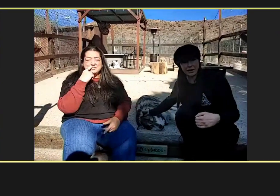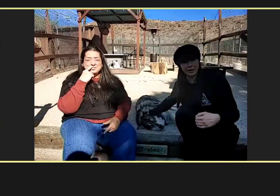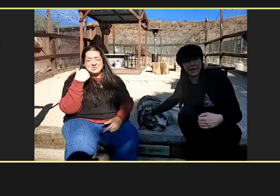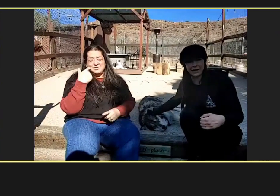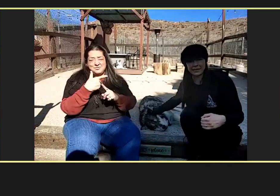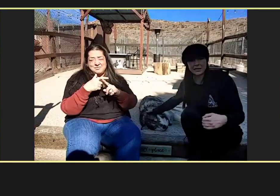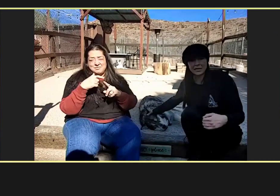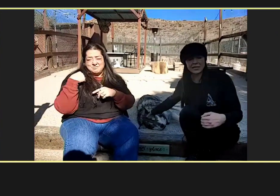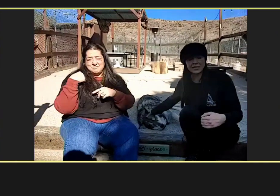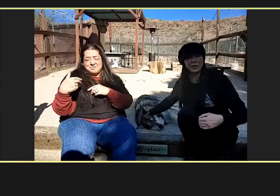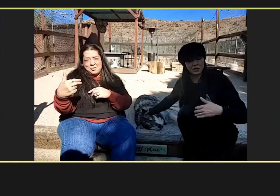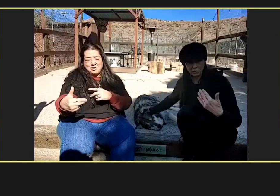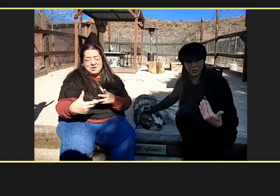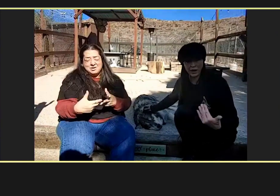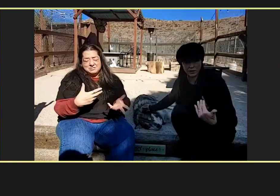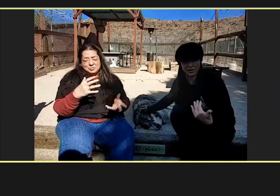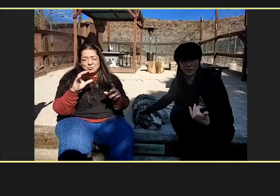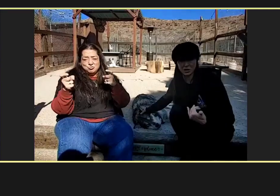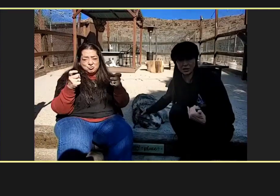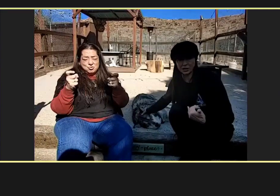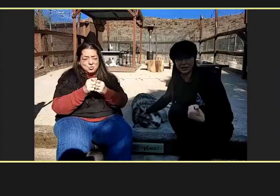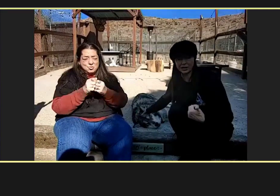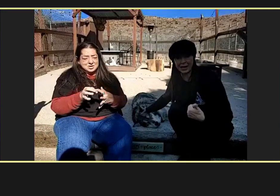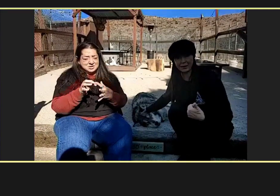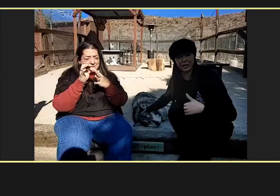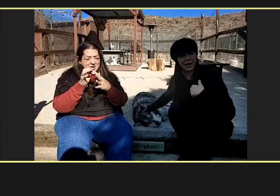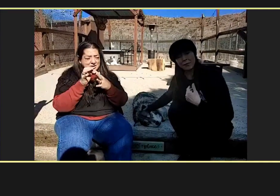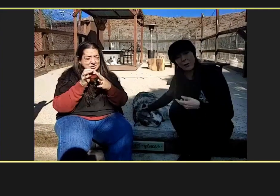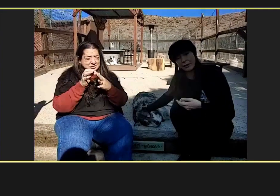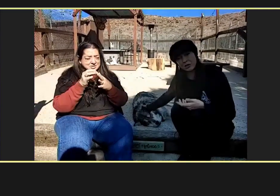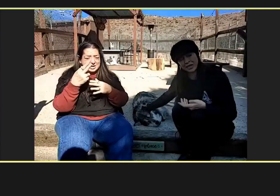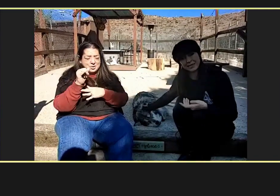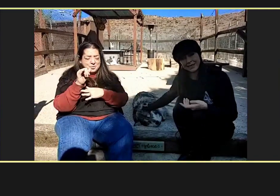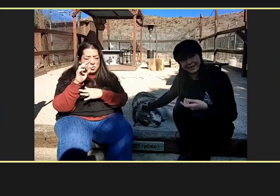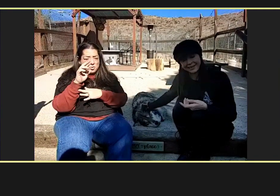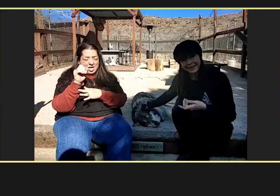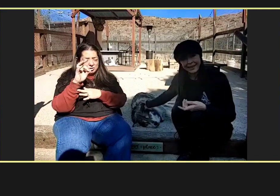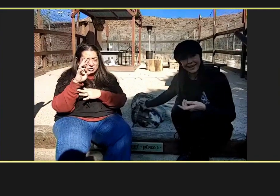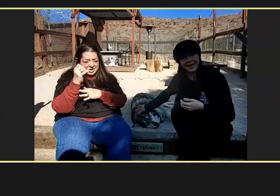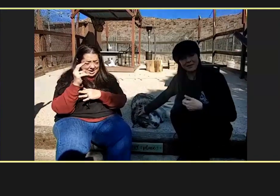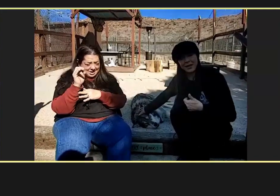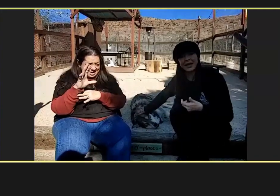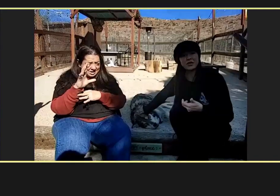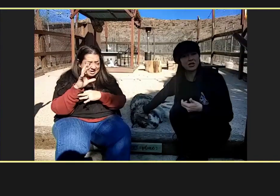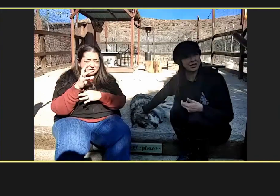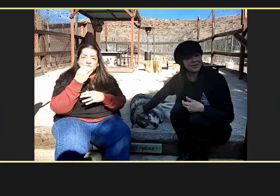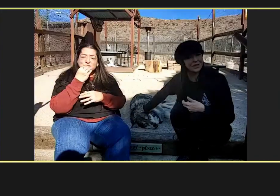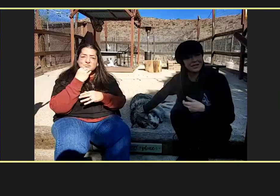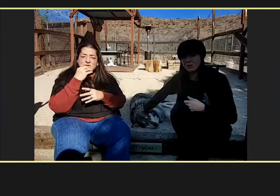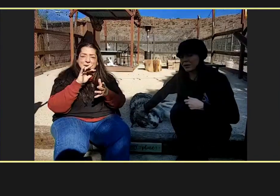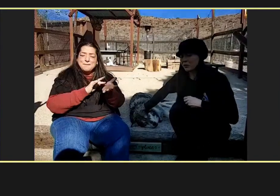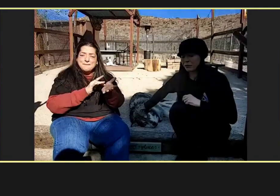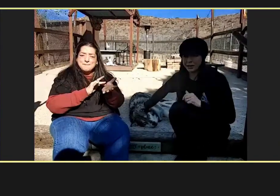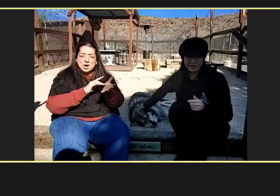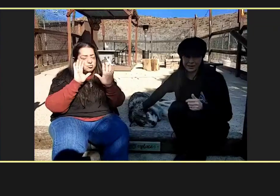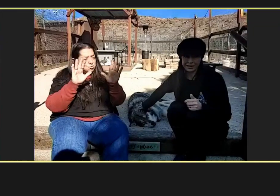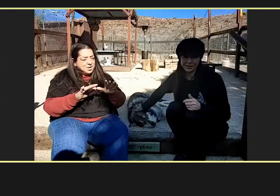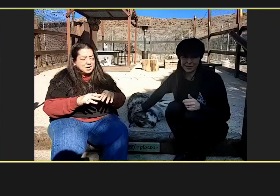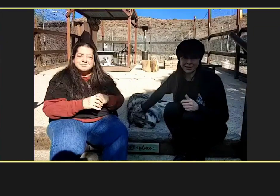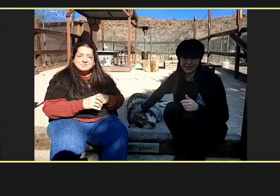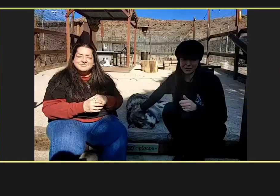it's hereditary, and we control that with a special hypoallergenic diet and medication. So he's